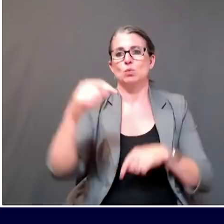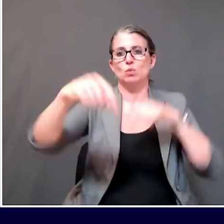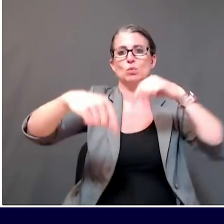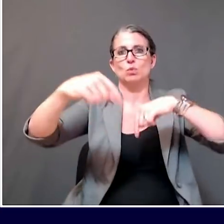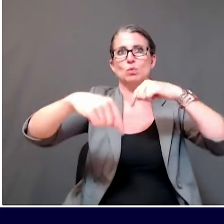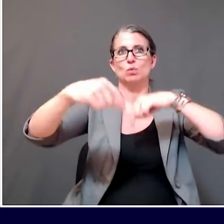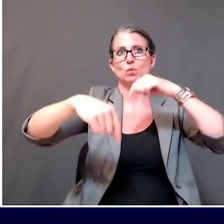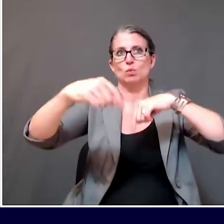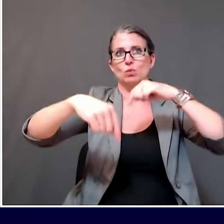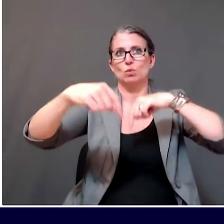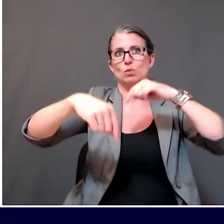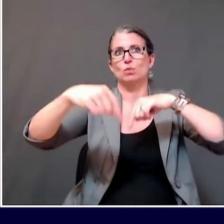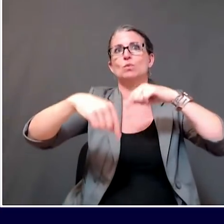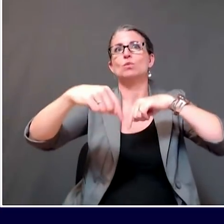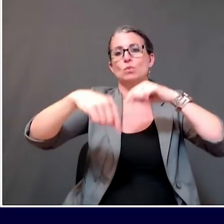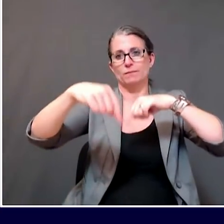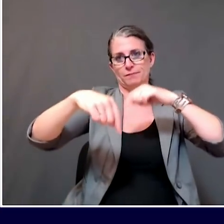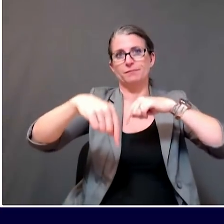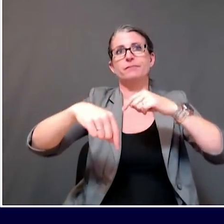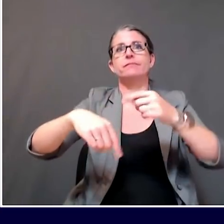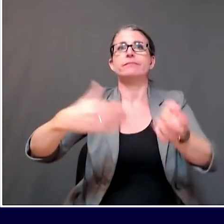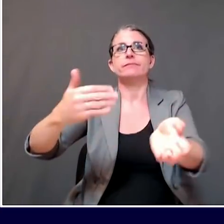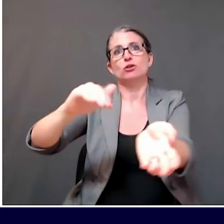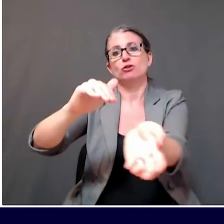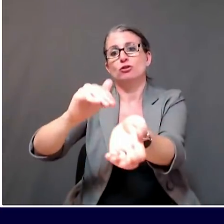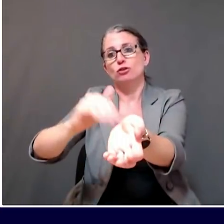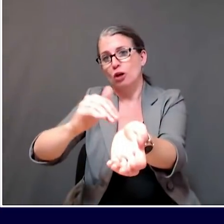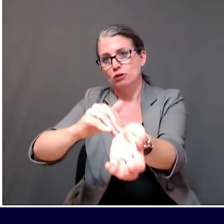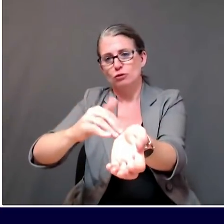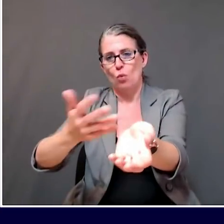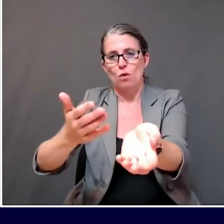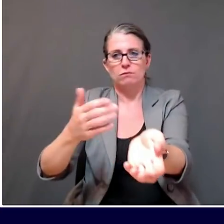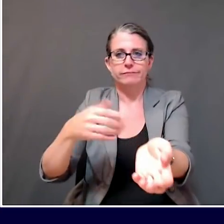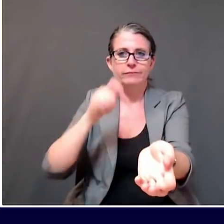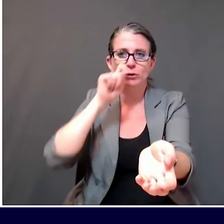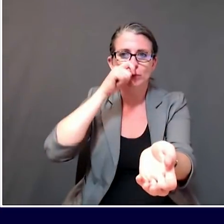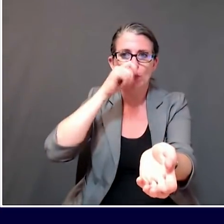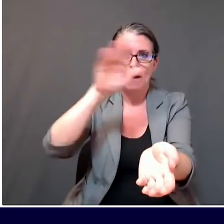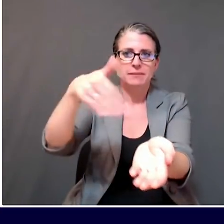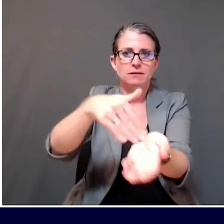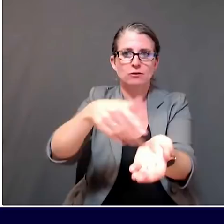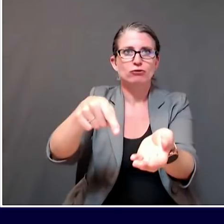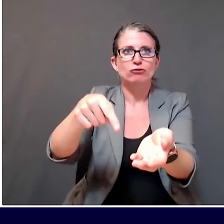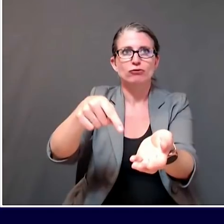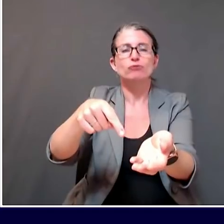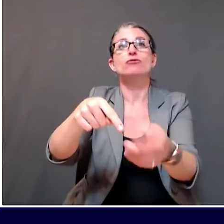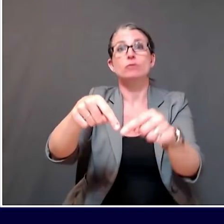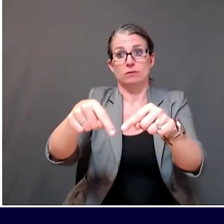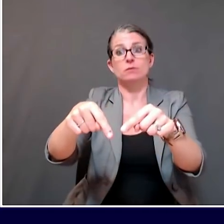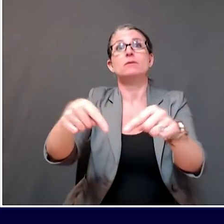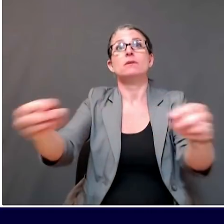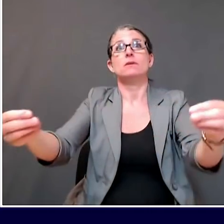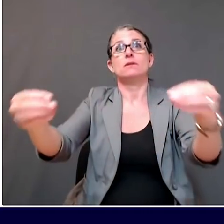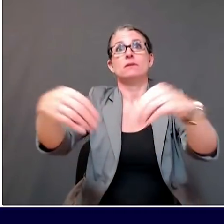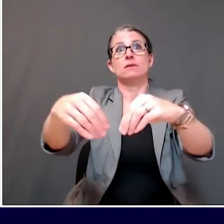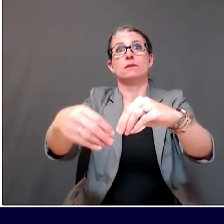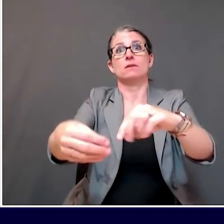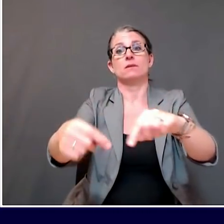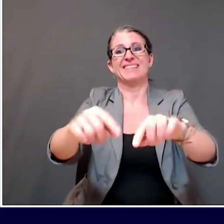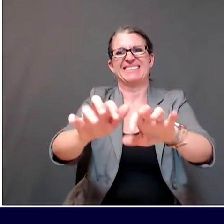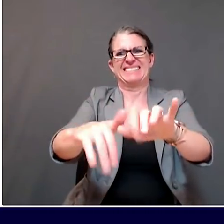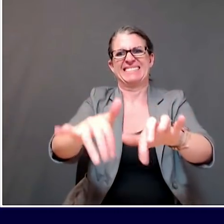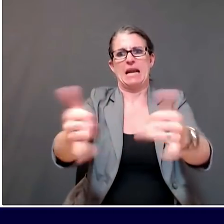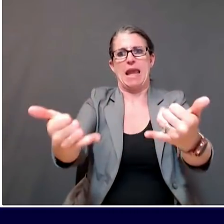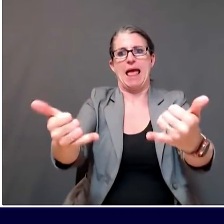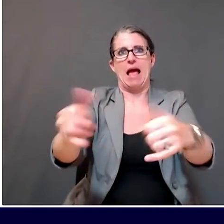sending the patient to us to log that sample in our computer system before they send it over. Right